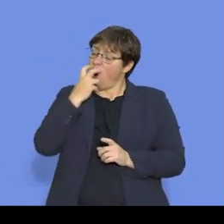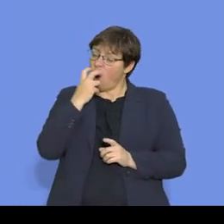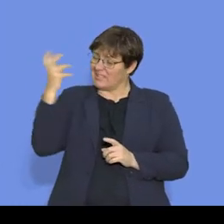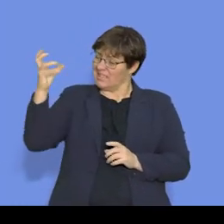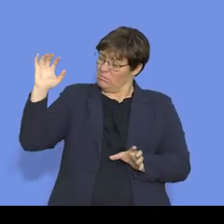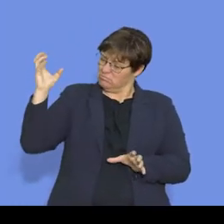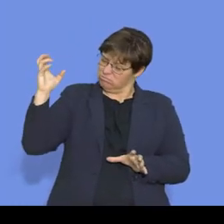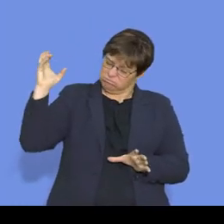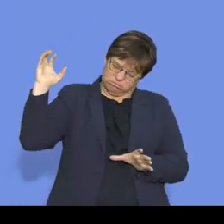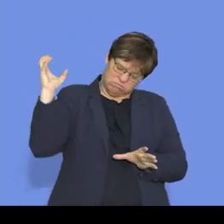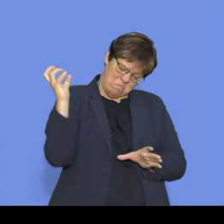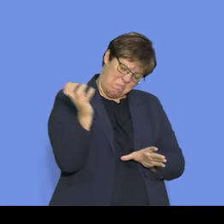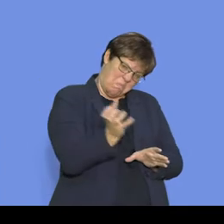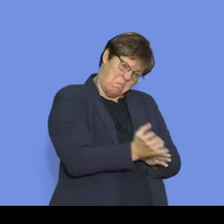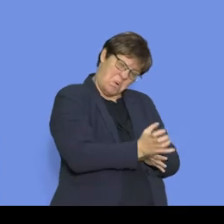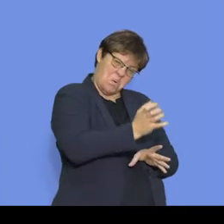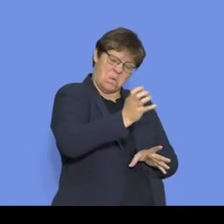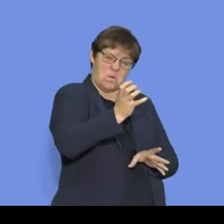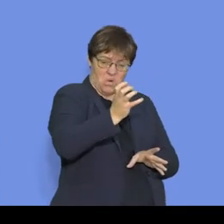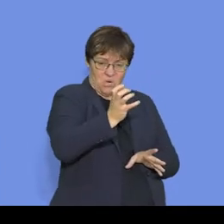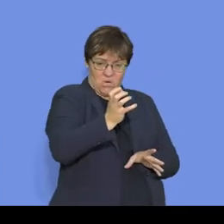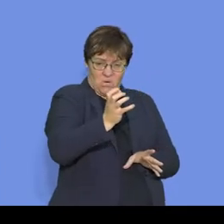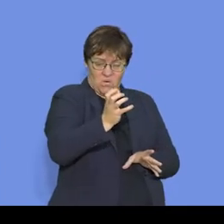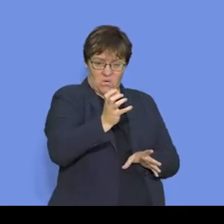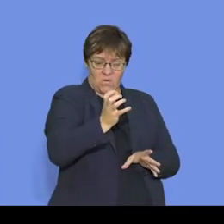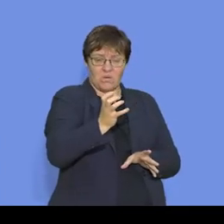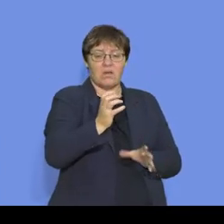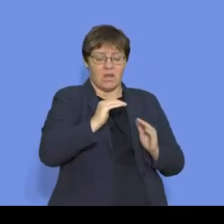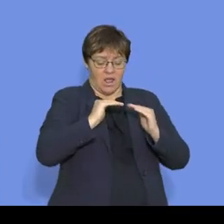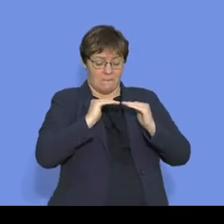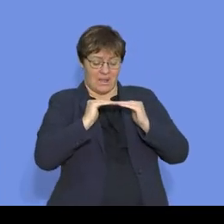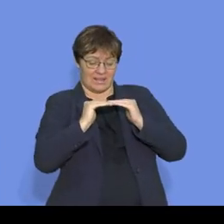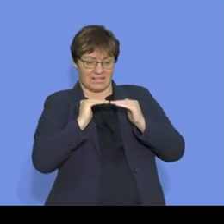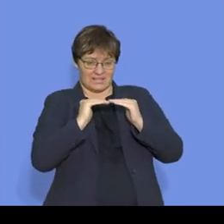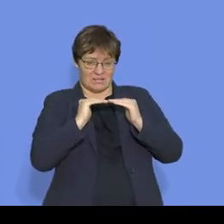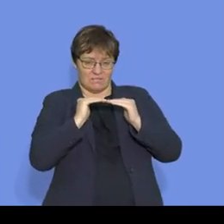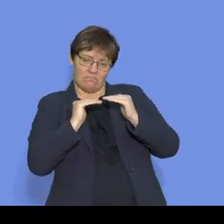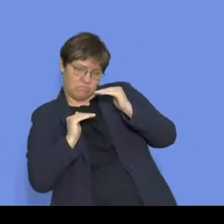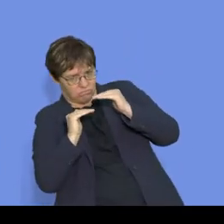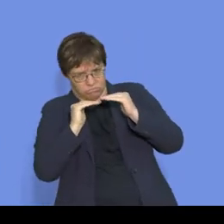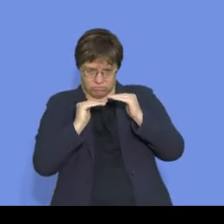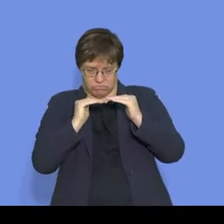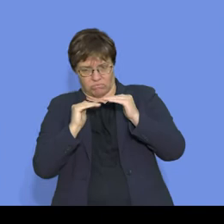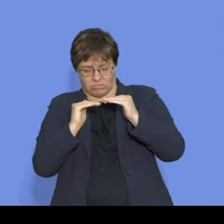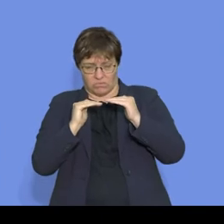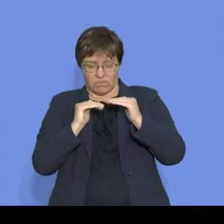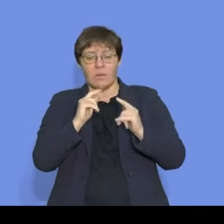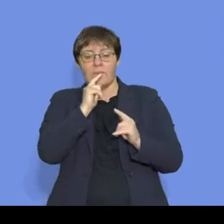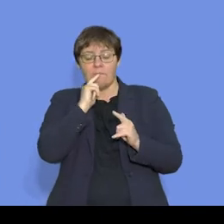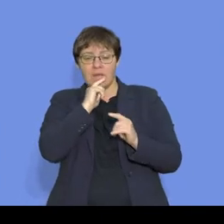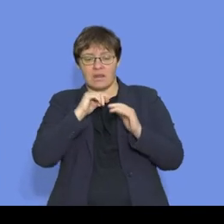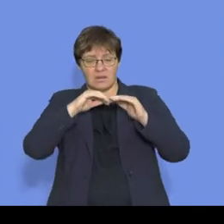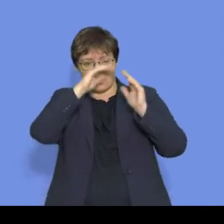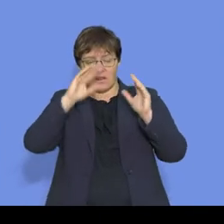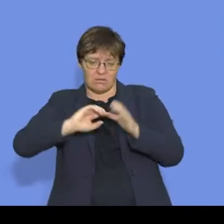the energy of the impact, the tectonic plates were unbalanced, and that led